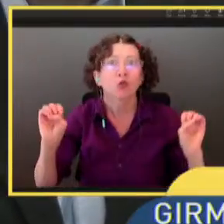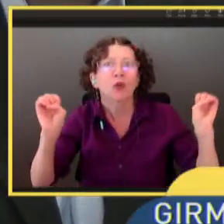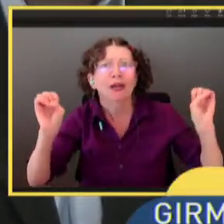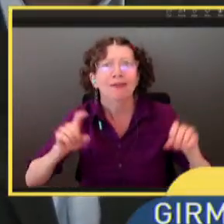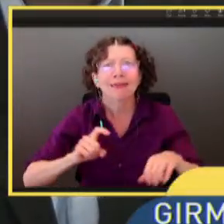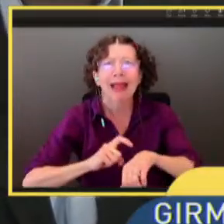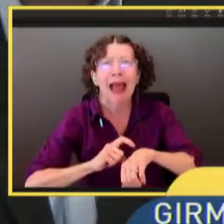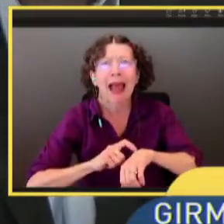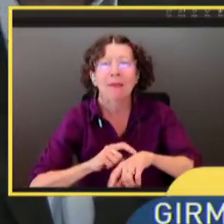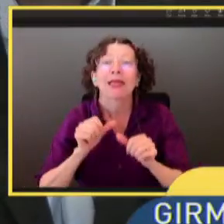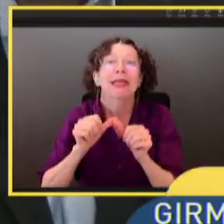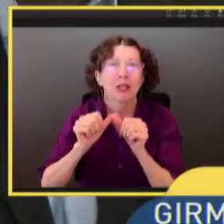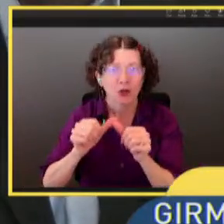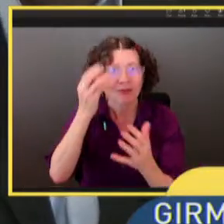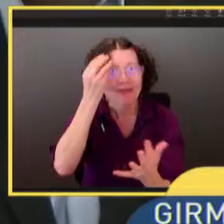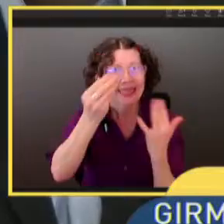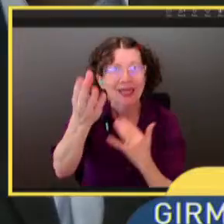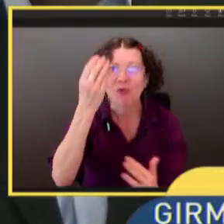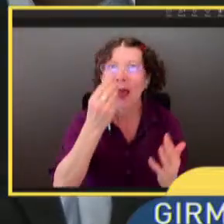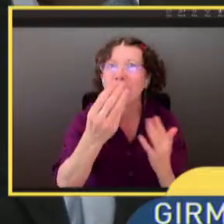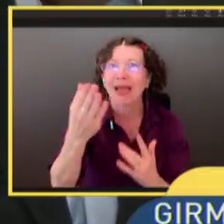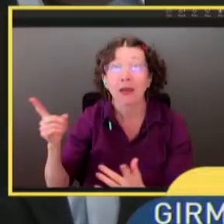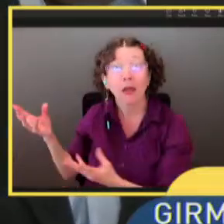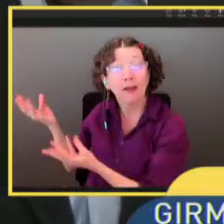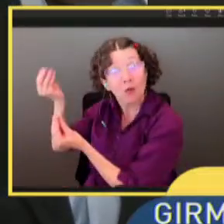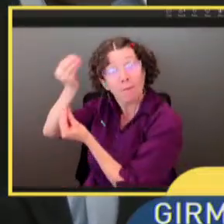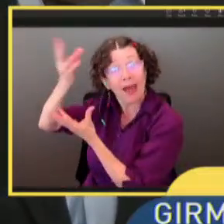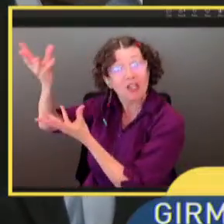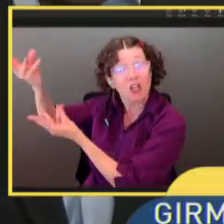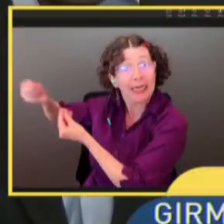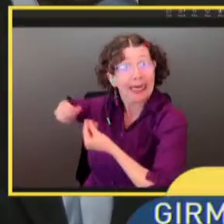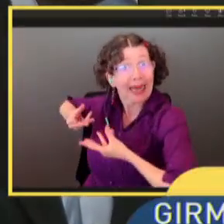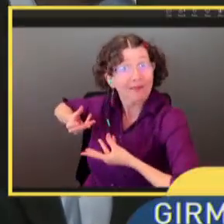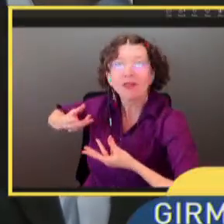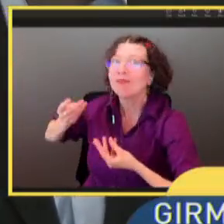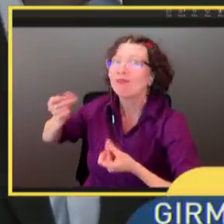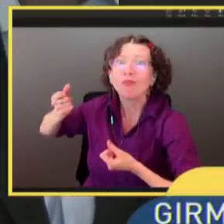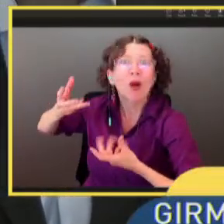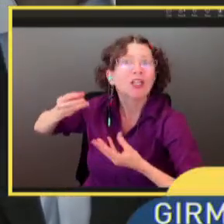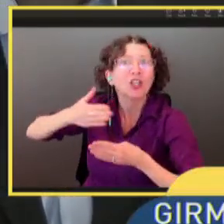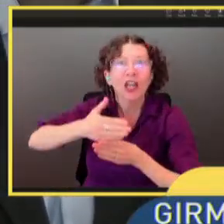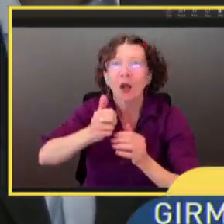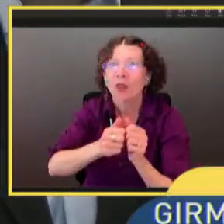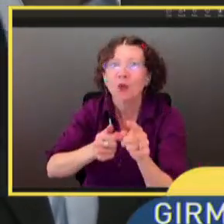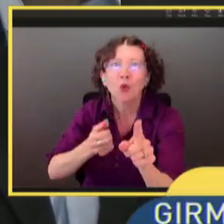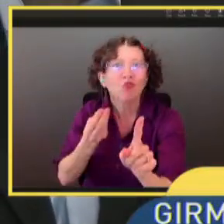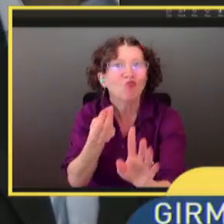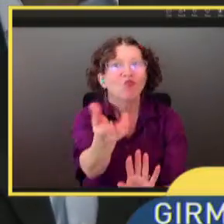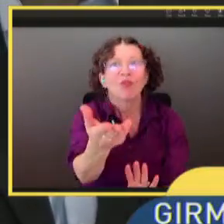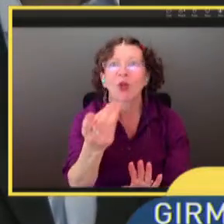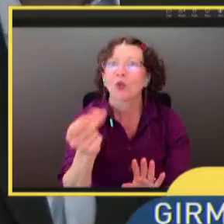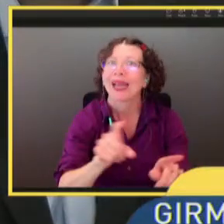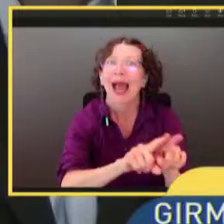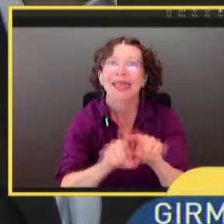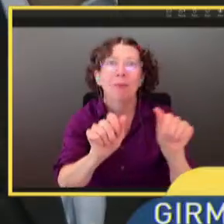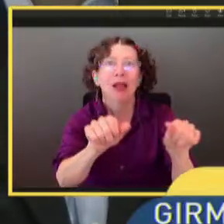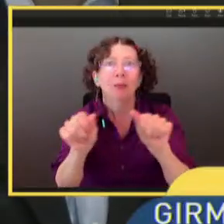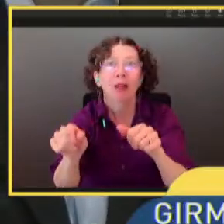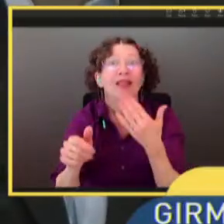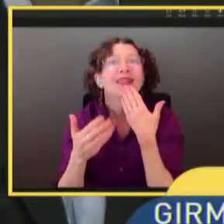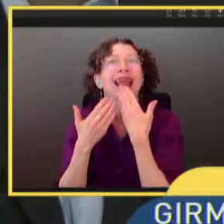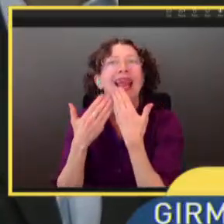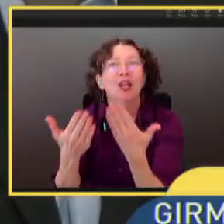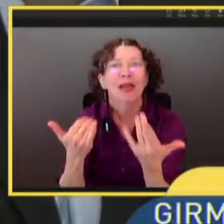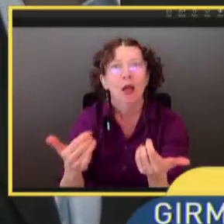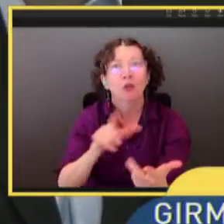teams, our city teams, our state teams, our Army Corps of Engineers, and everyone who has been showing up during this critical time in our